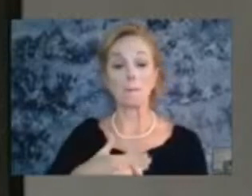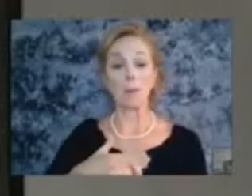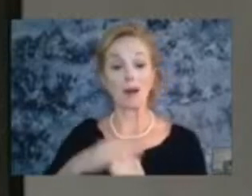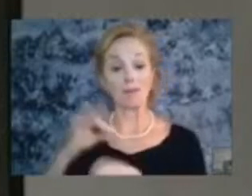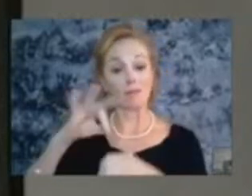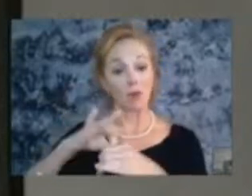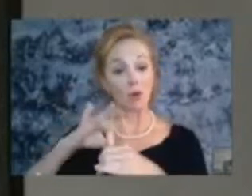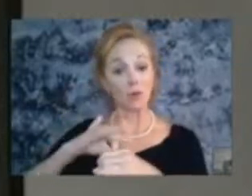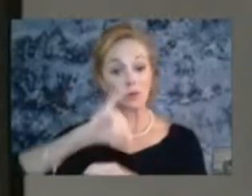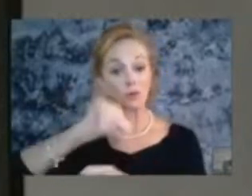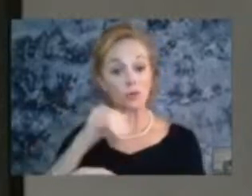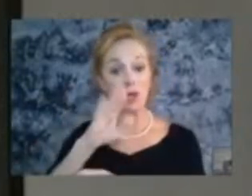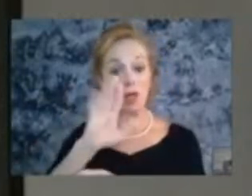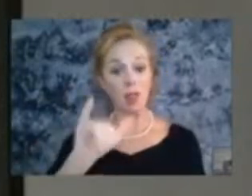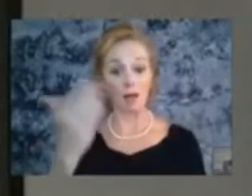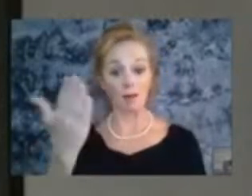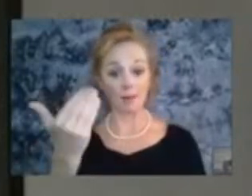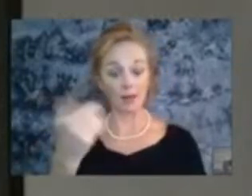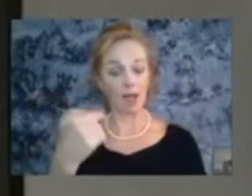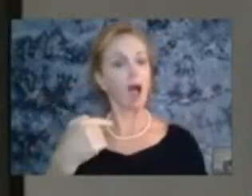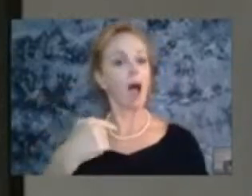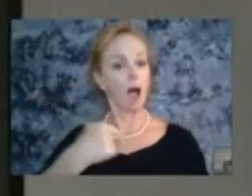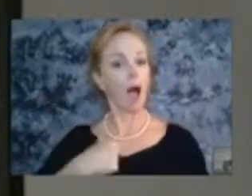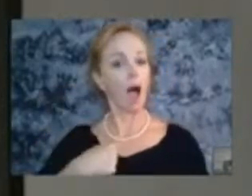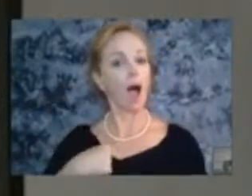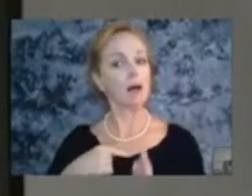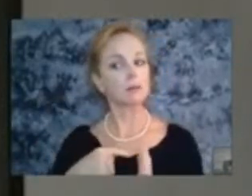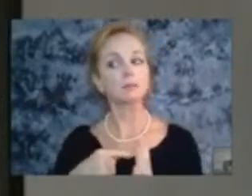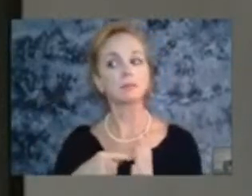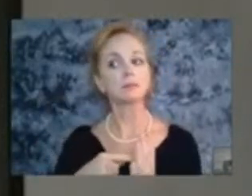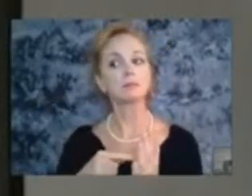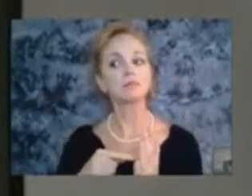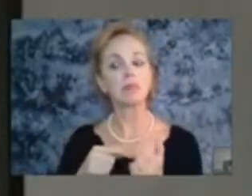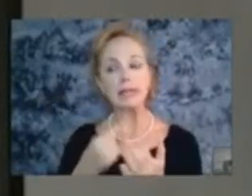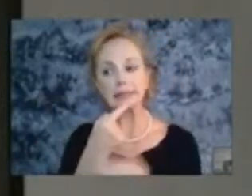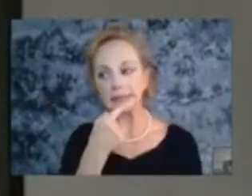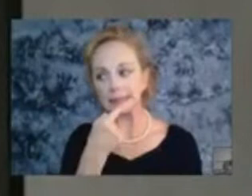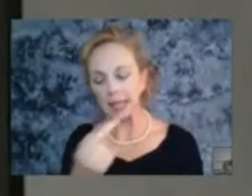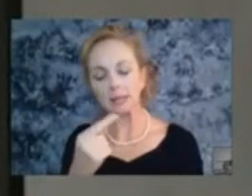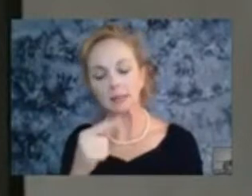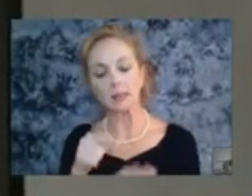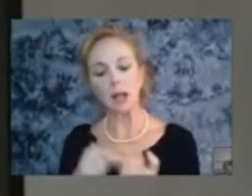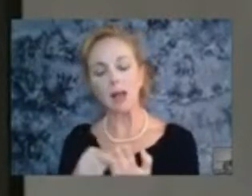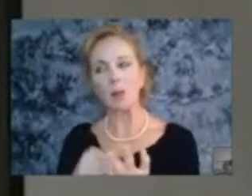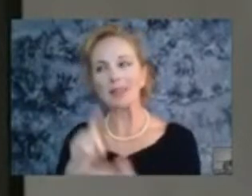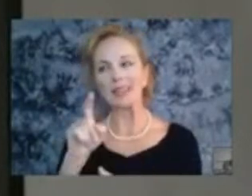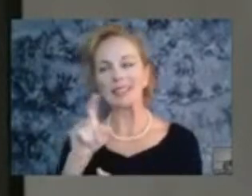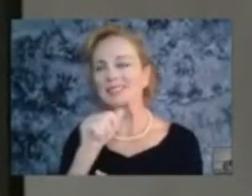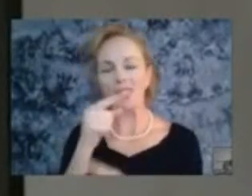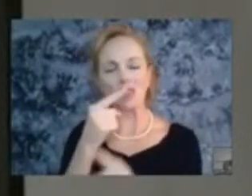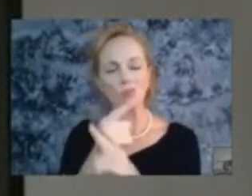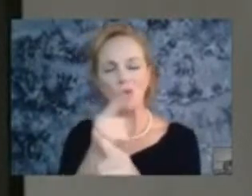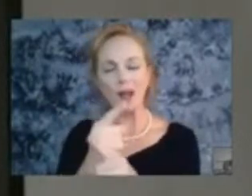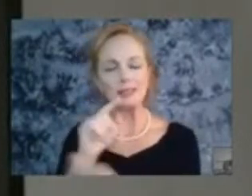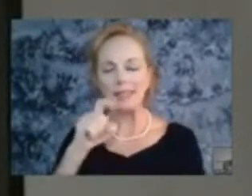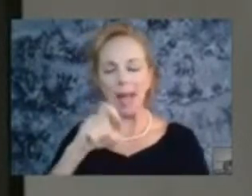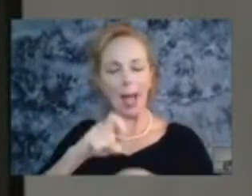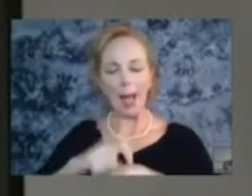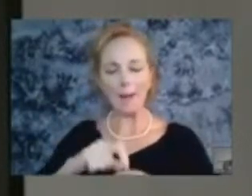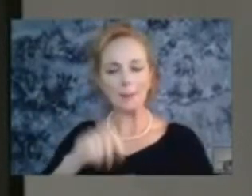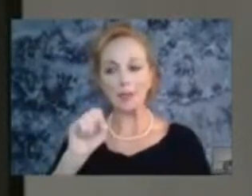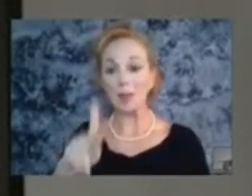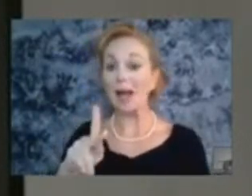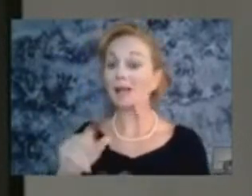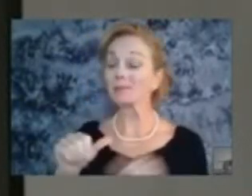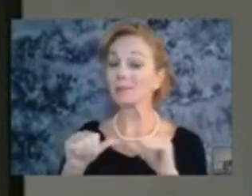I indicated that I felt like we needed more time, that it was not the right time to go back. And I still do believe that.